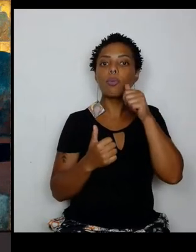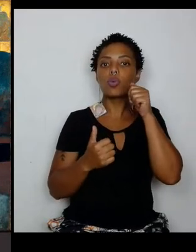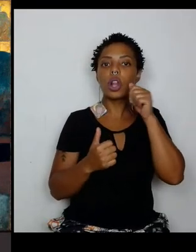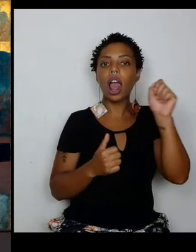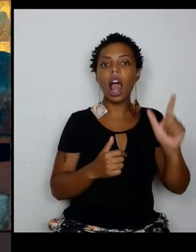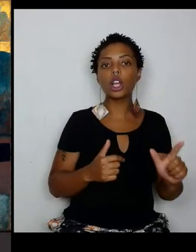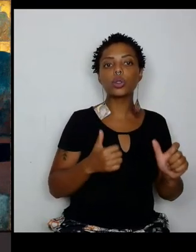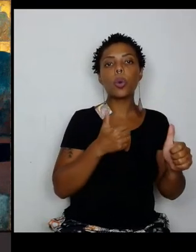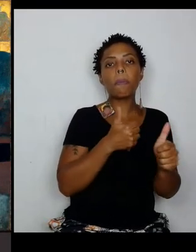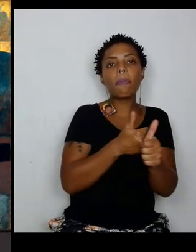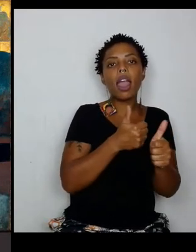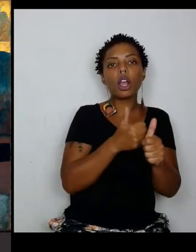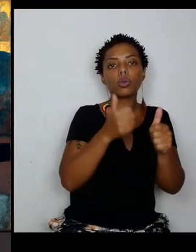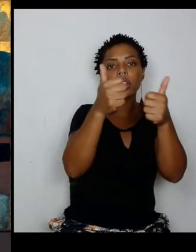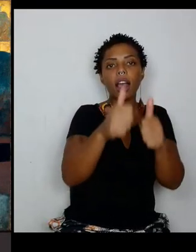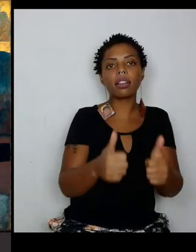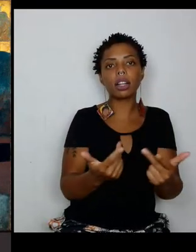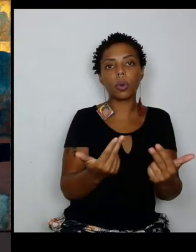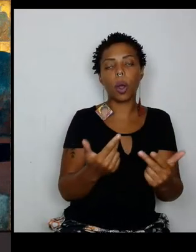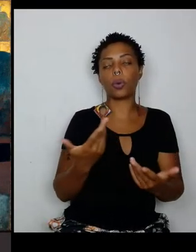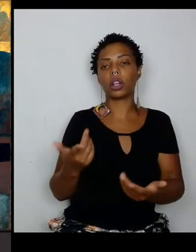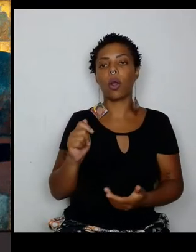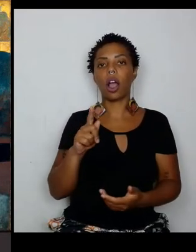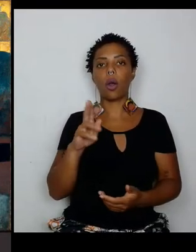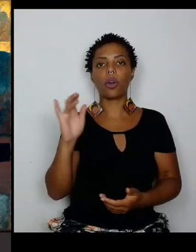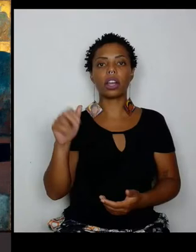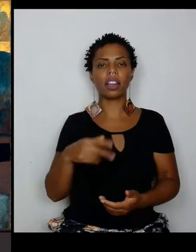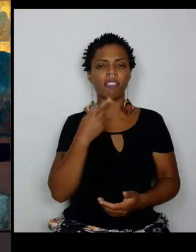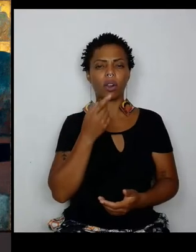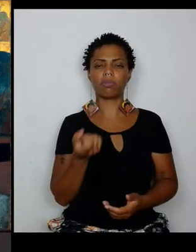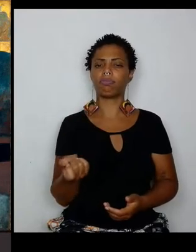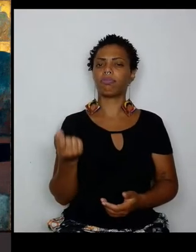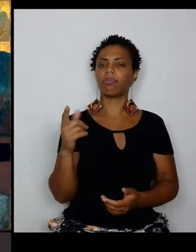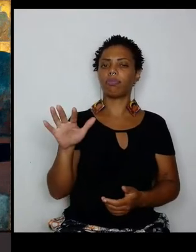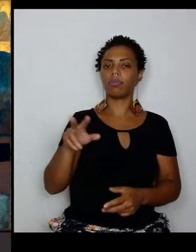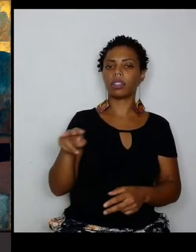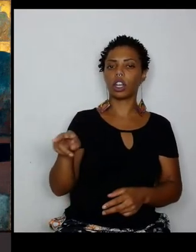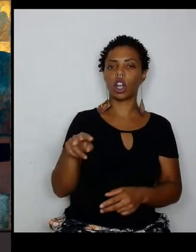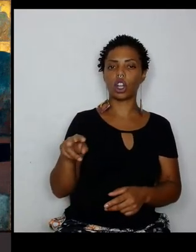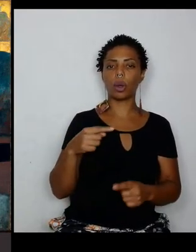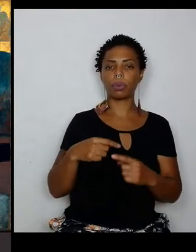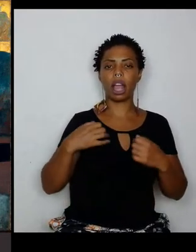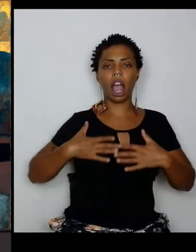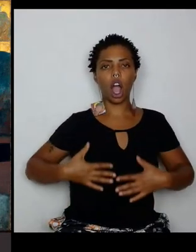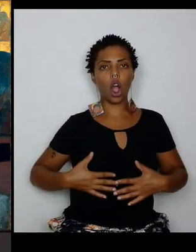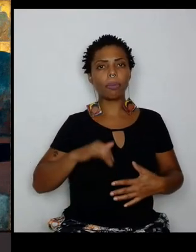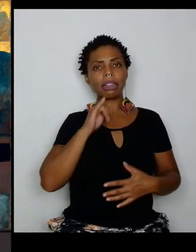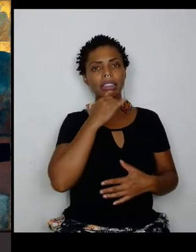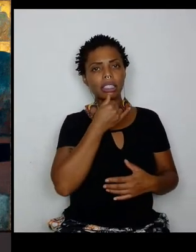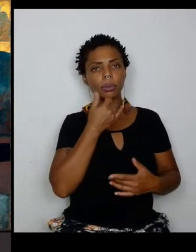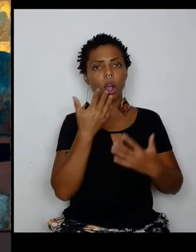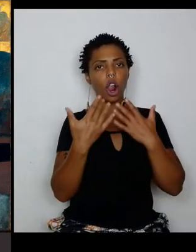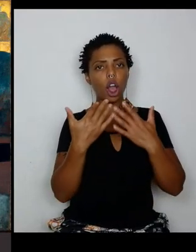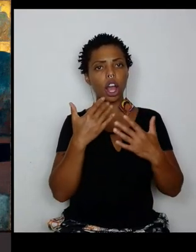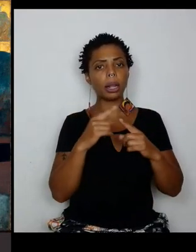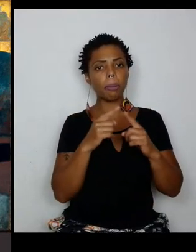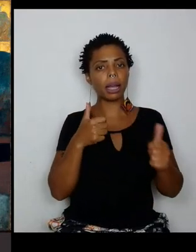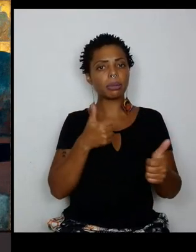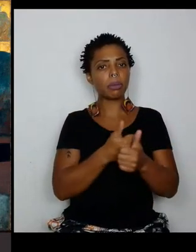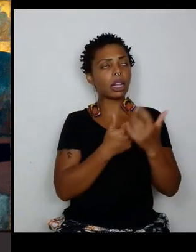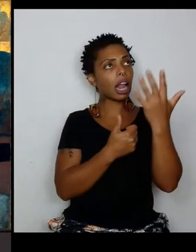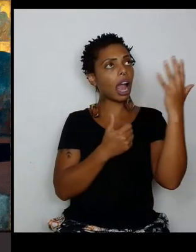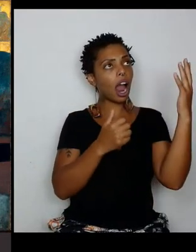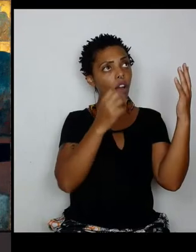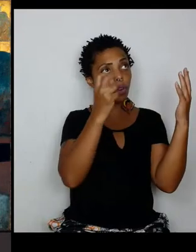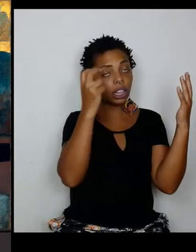quote sinister figures dressed in sadly colored clothes who converse near the tree of science end quote next slide